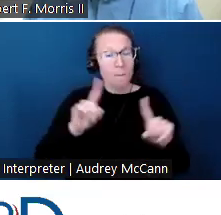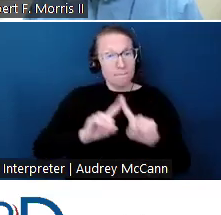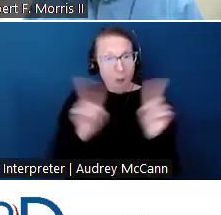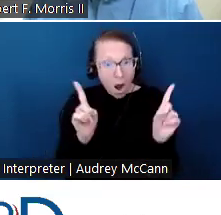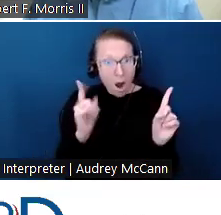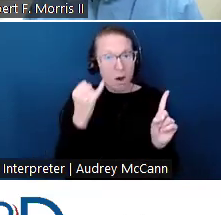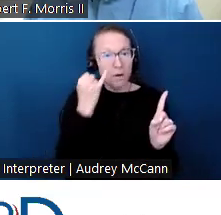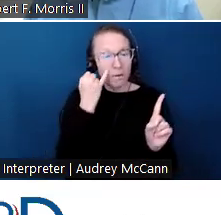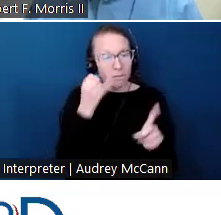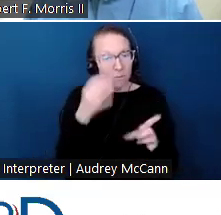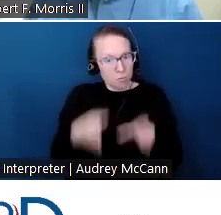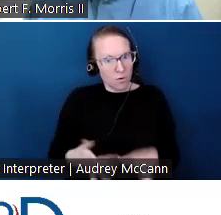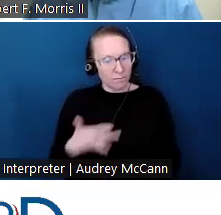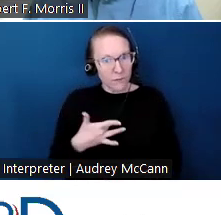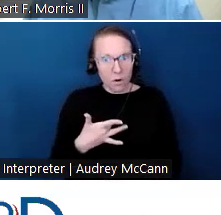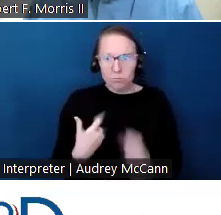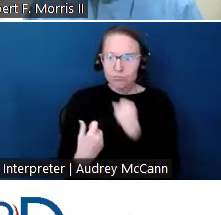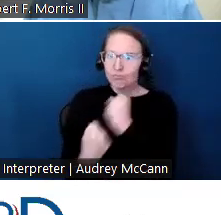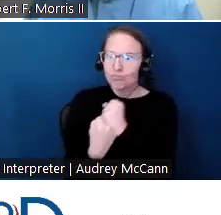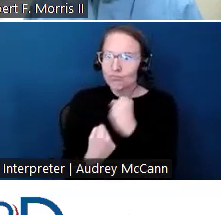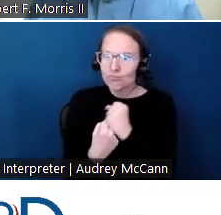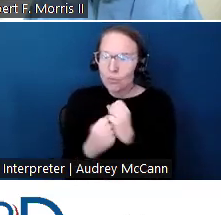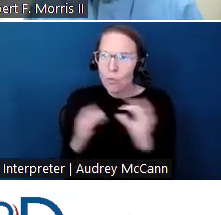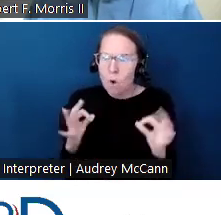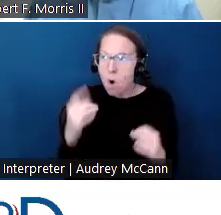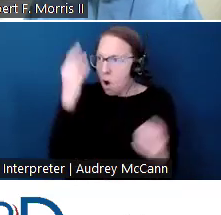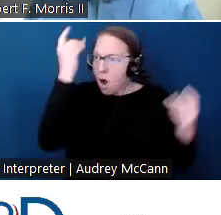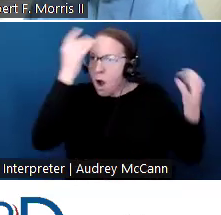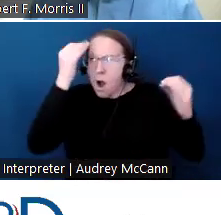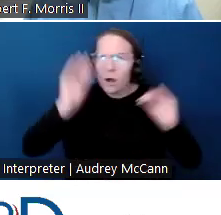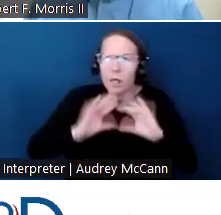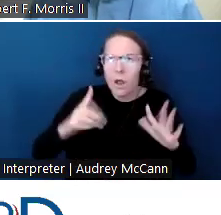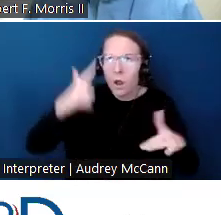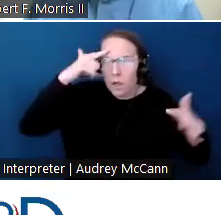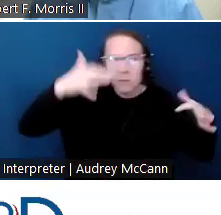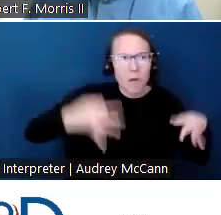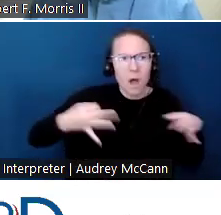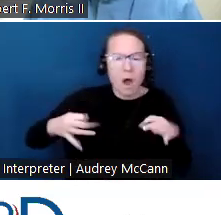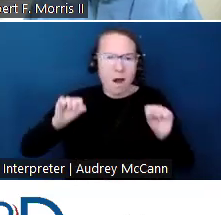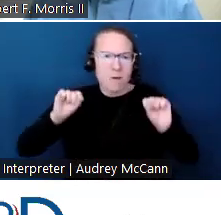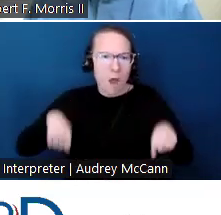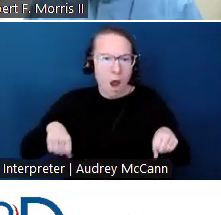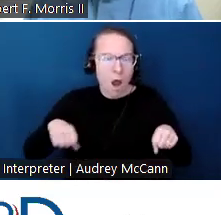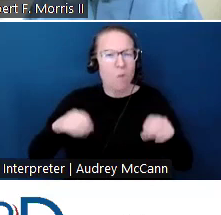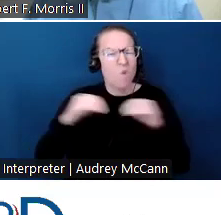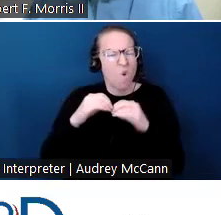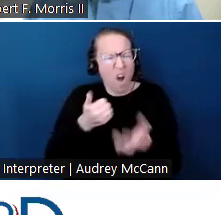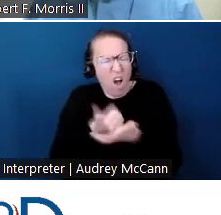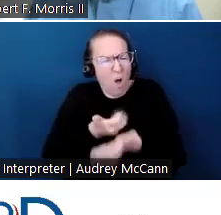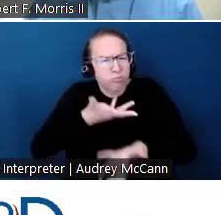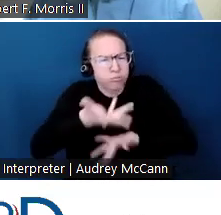feels like they're supported, they can think more clearly, make more sound decisions, provide more help for our consumers, and be